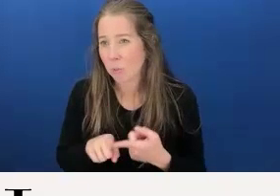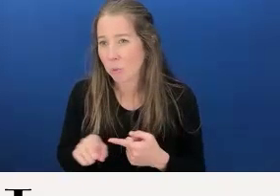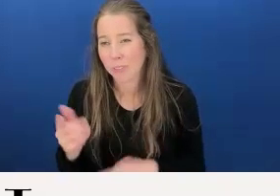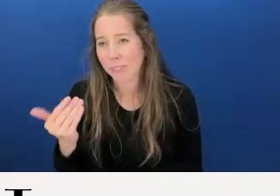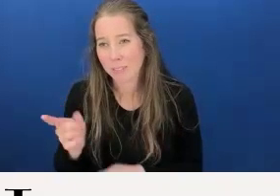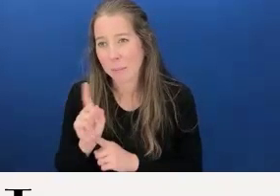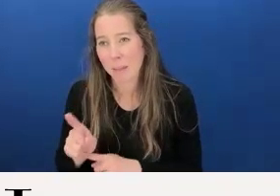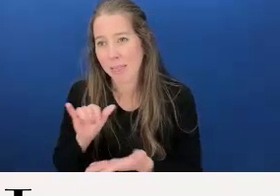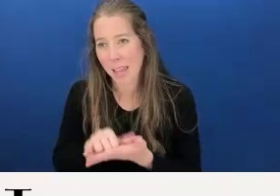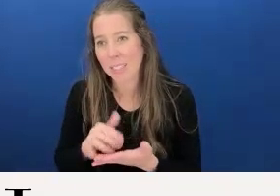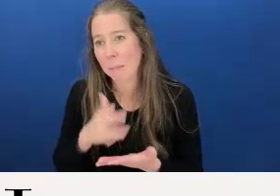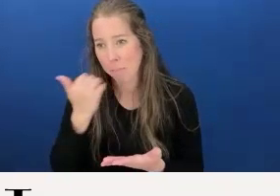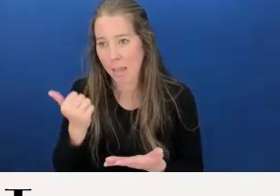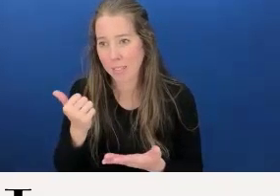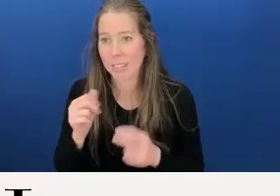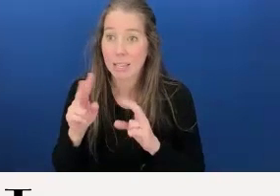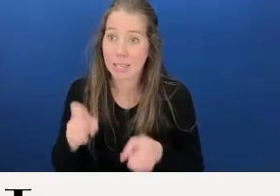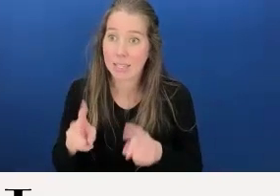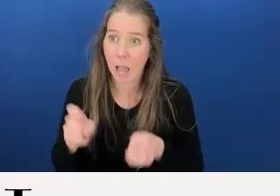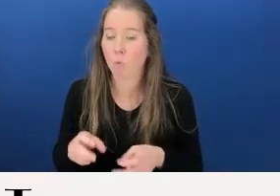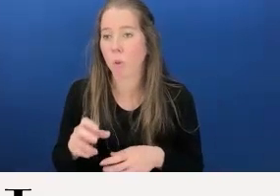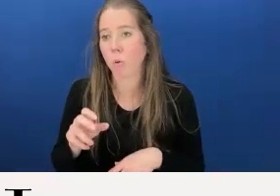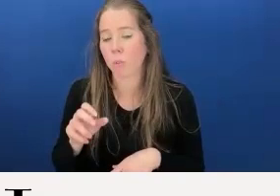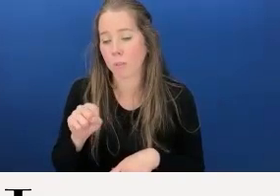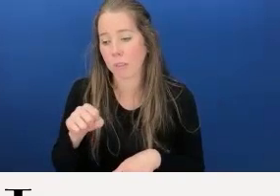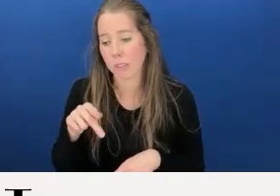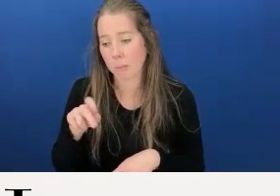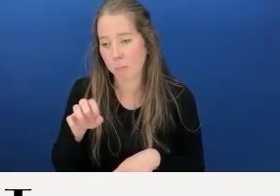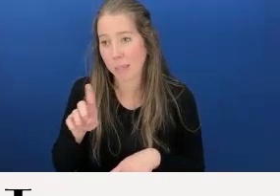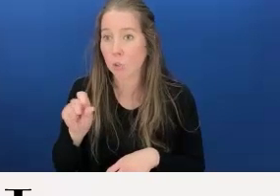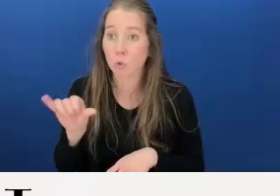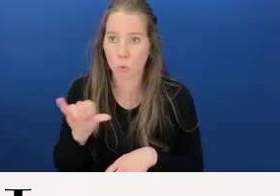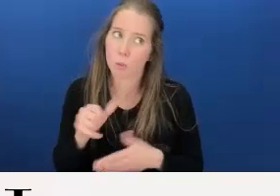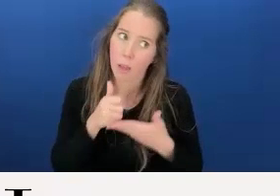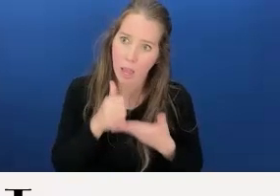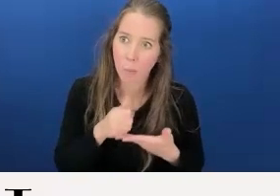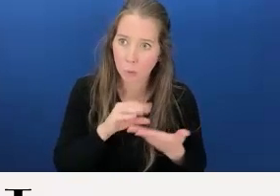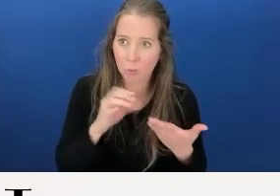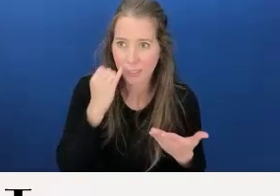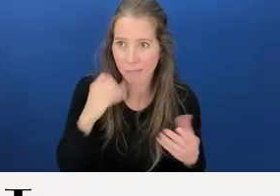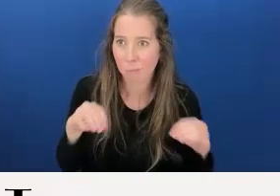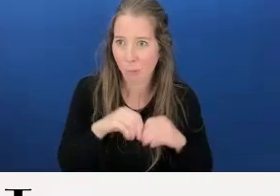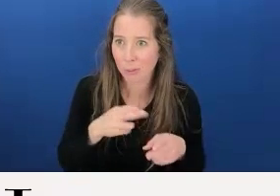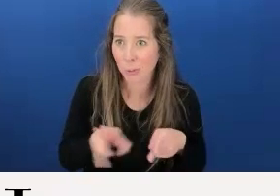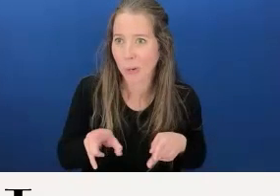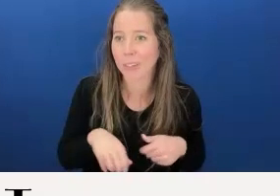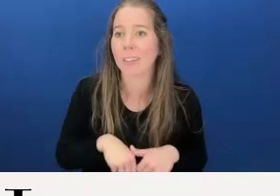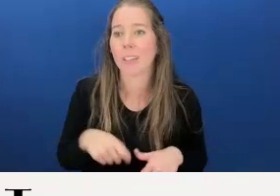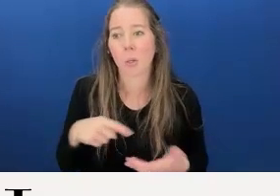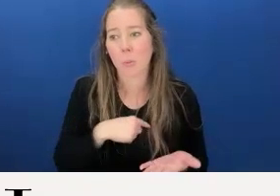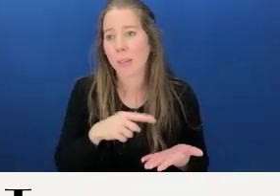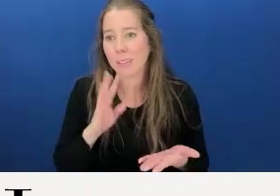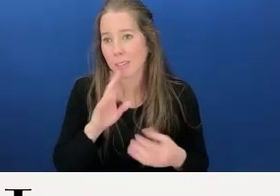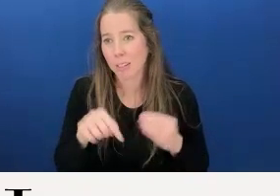most effective. Download speeds too. It really helps students. We talked about that this morning. If the video is short,